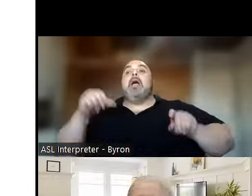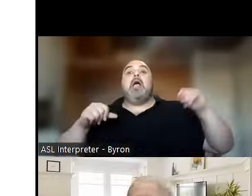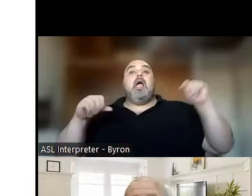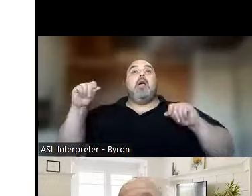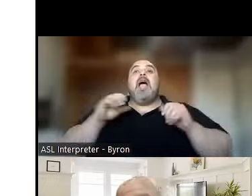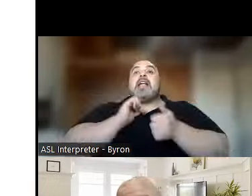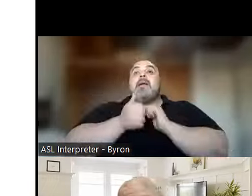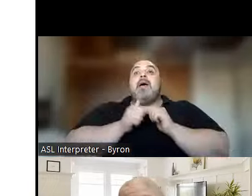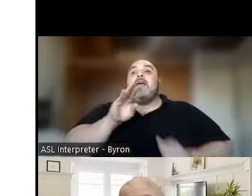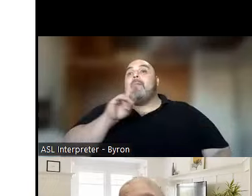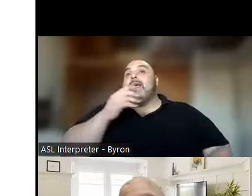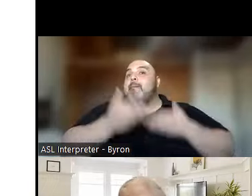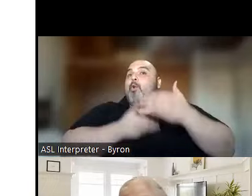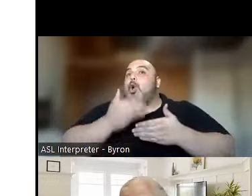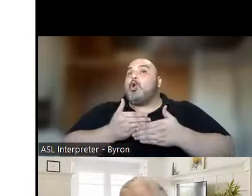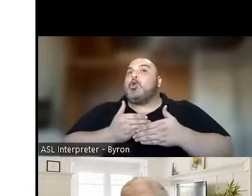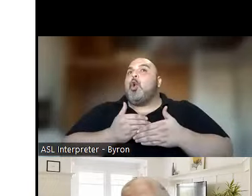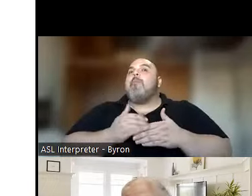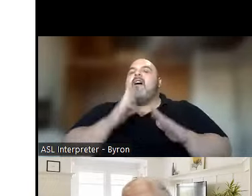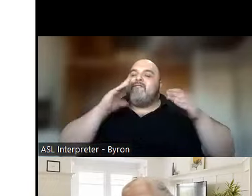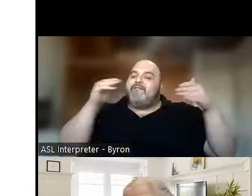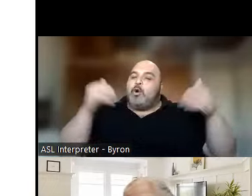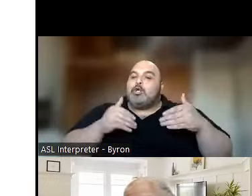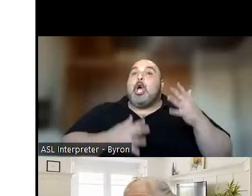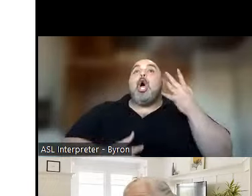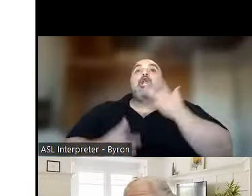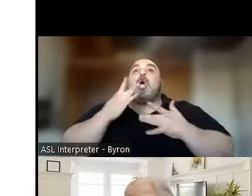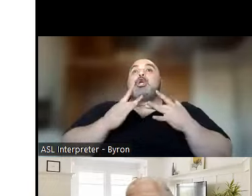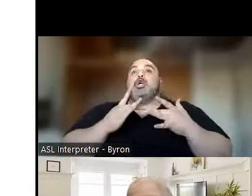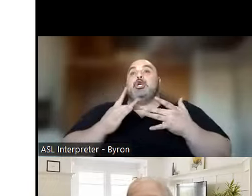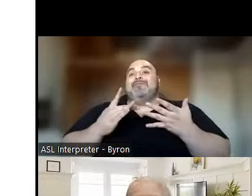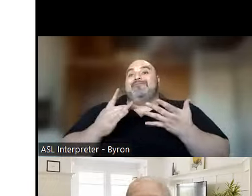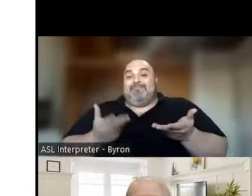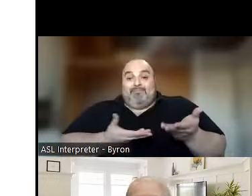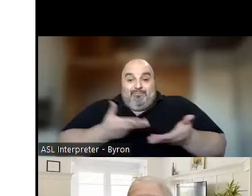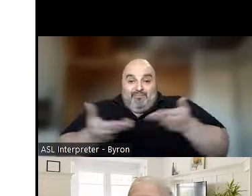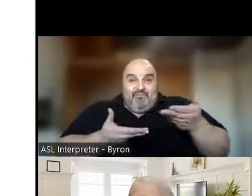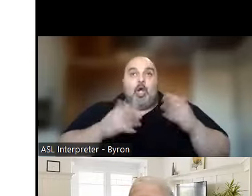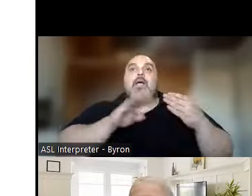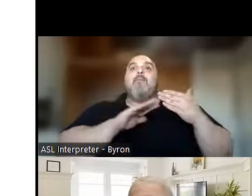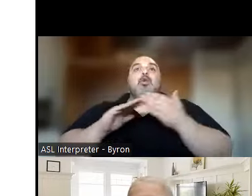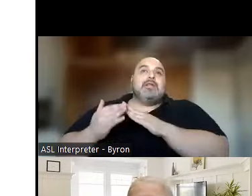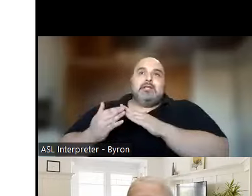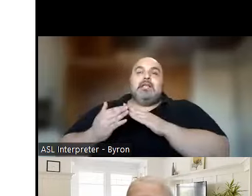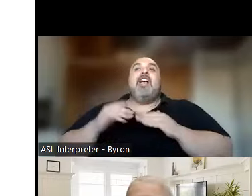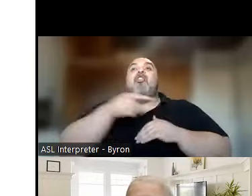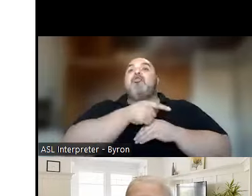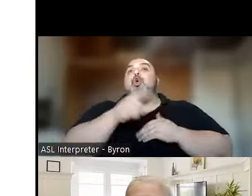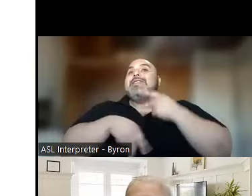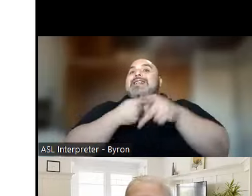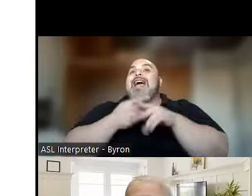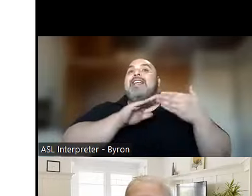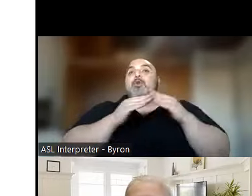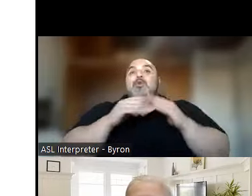process with a real focus on underserved, historically underserved communities. So because those are some of the communities that we know need